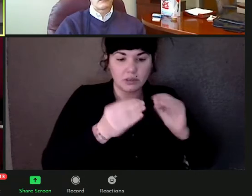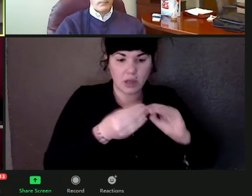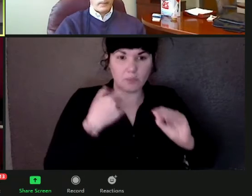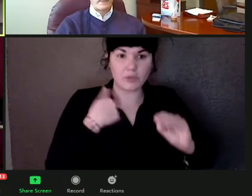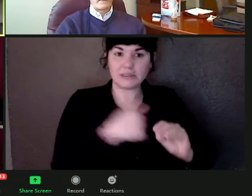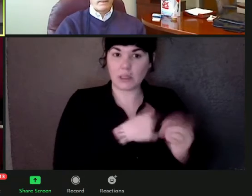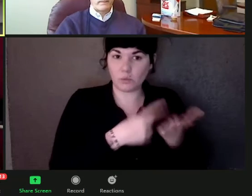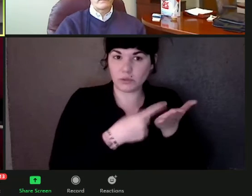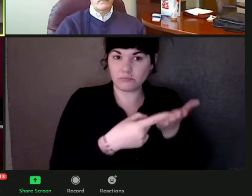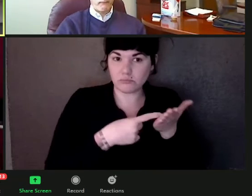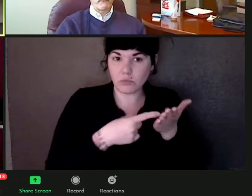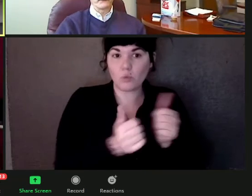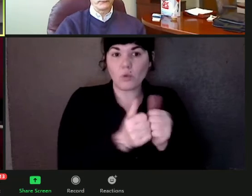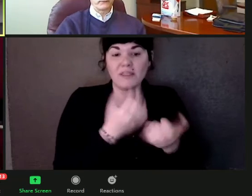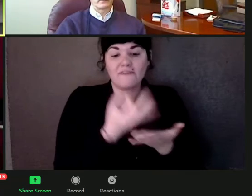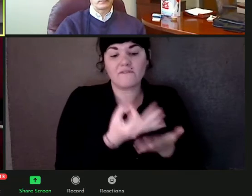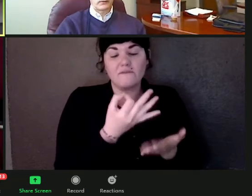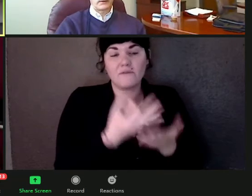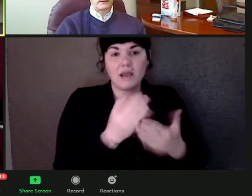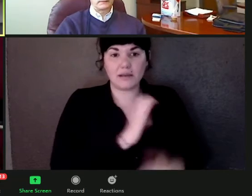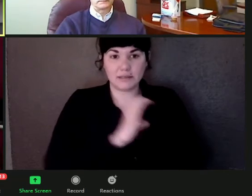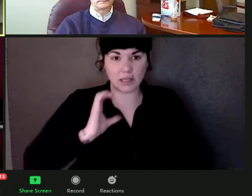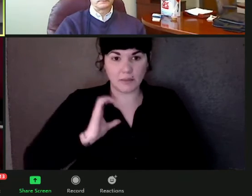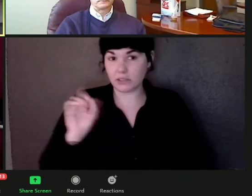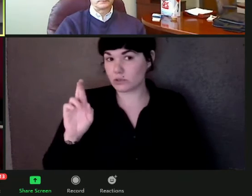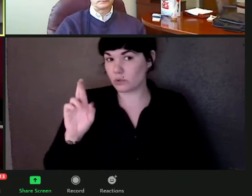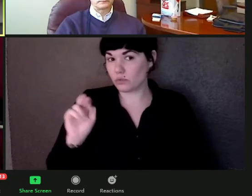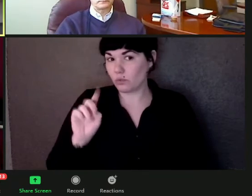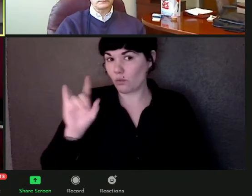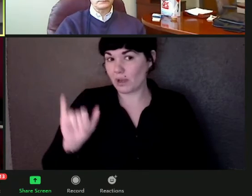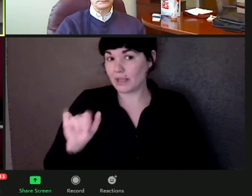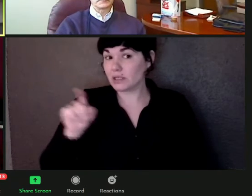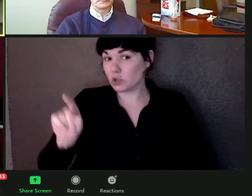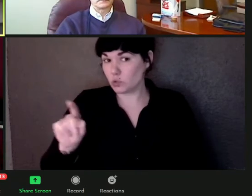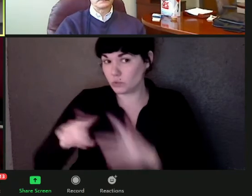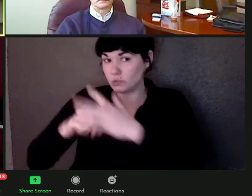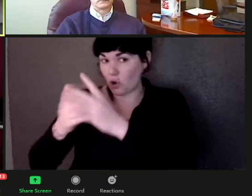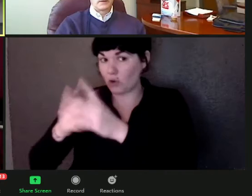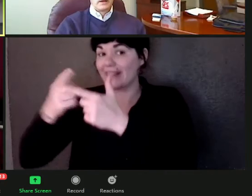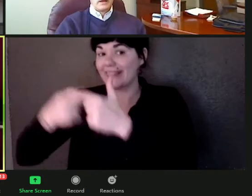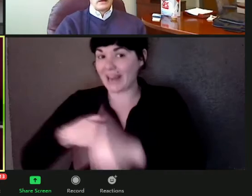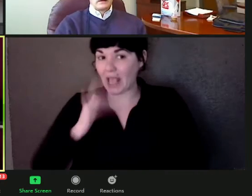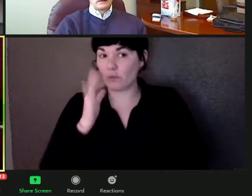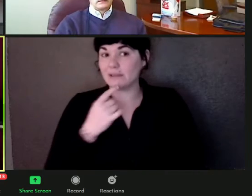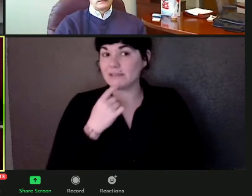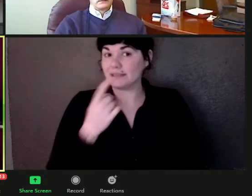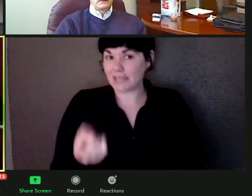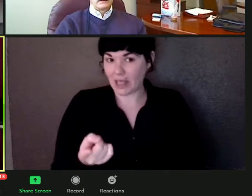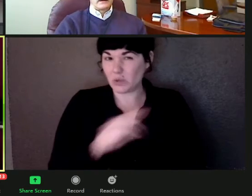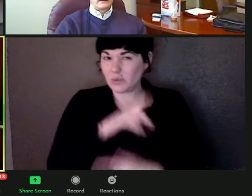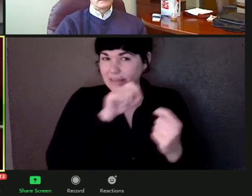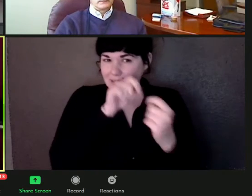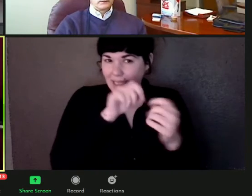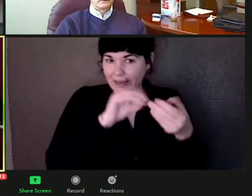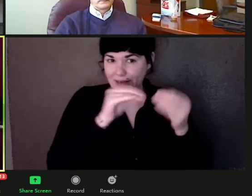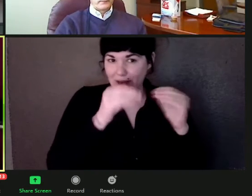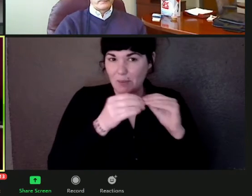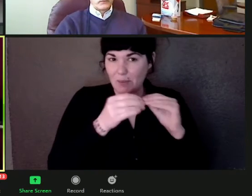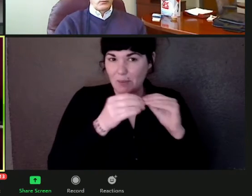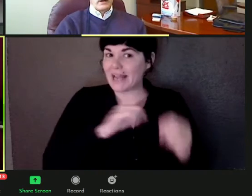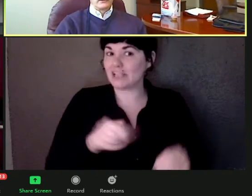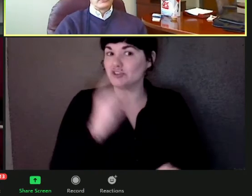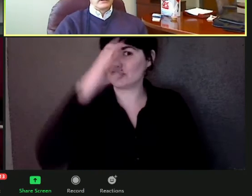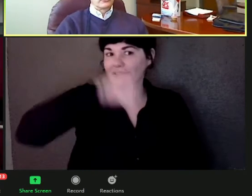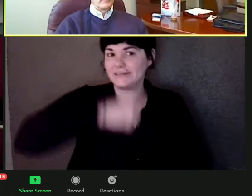Randy start. And that'll allow me to give precise numbers versus just an estimate. Wonderful, Arnetta. All right. Randy's in your court.